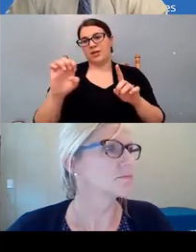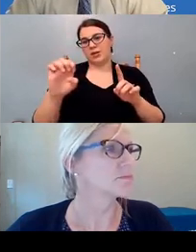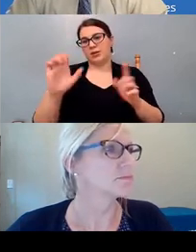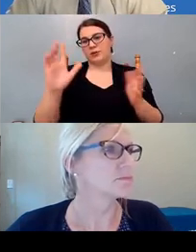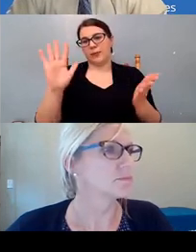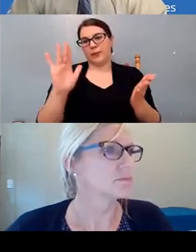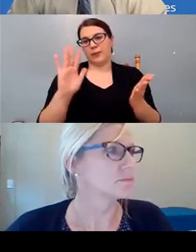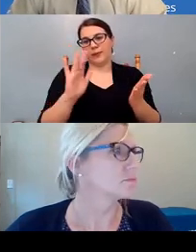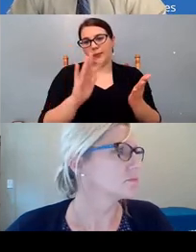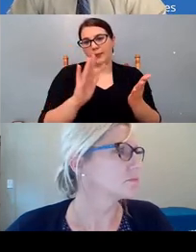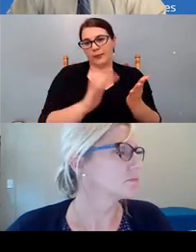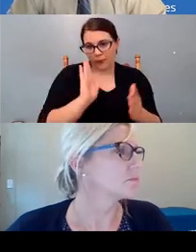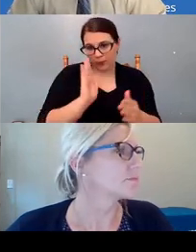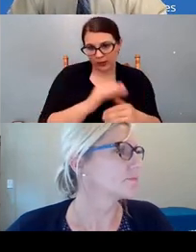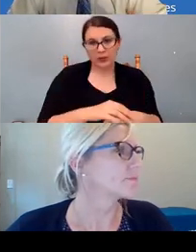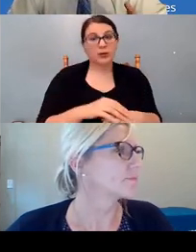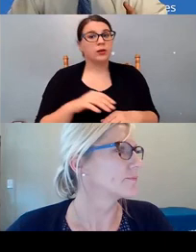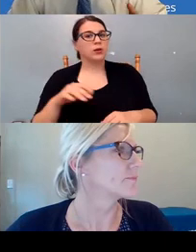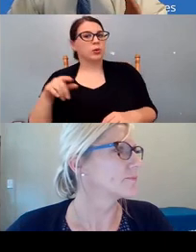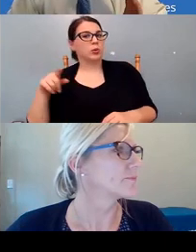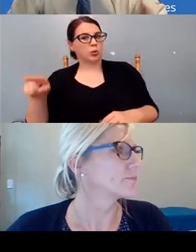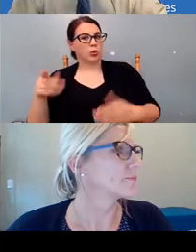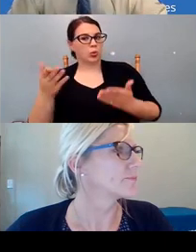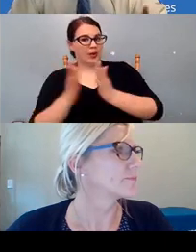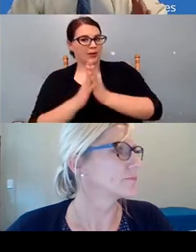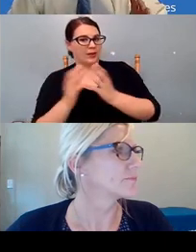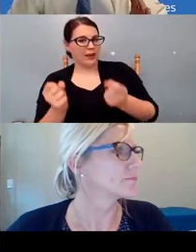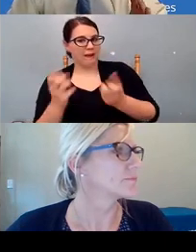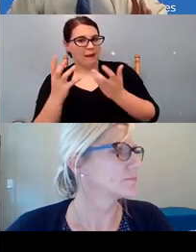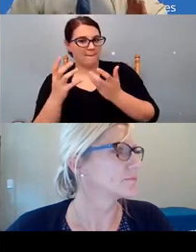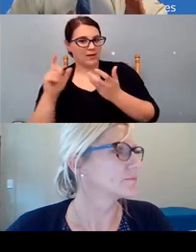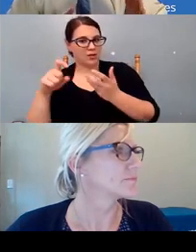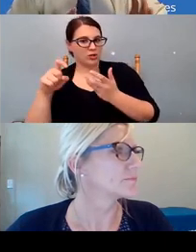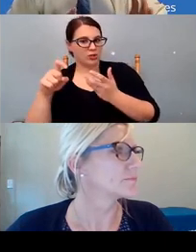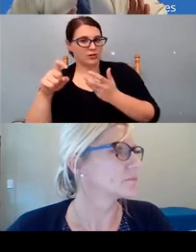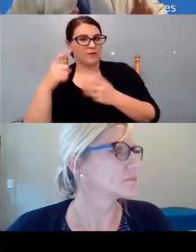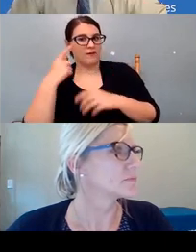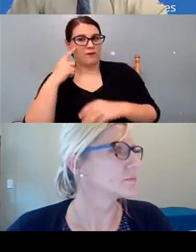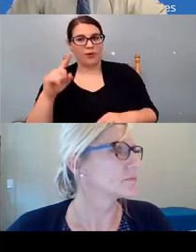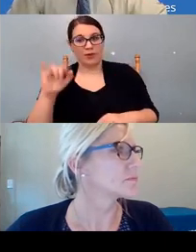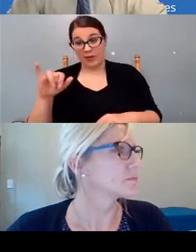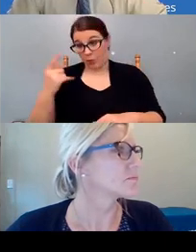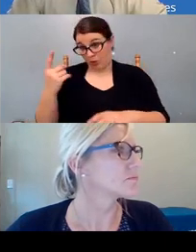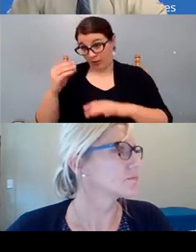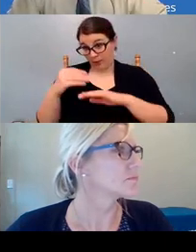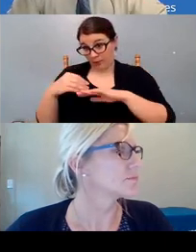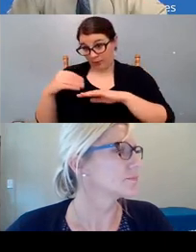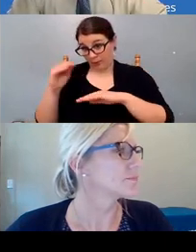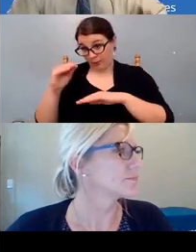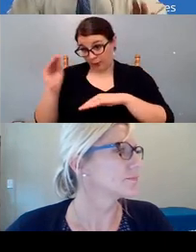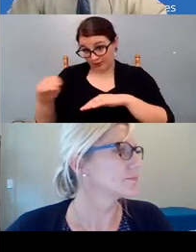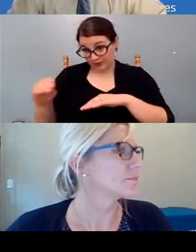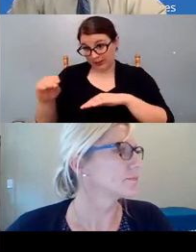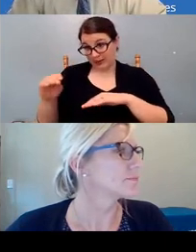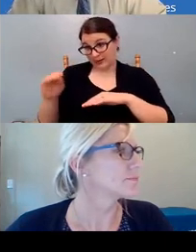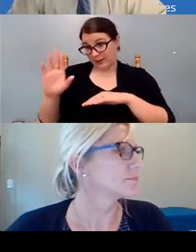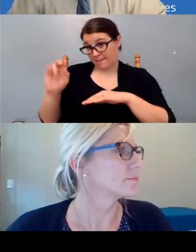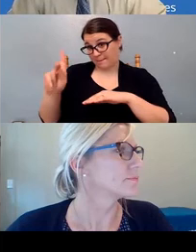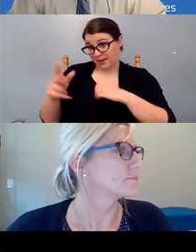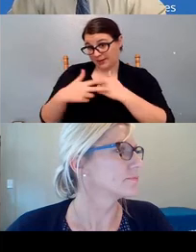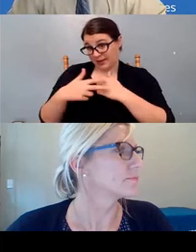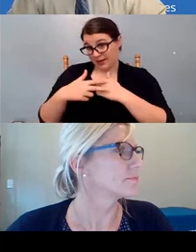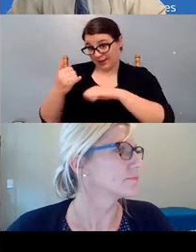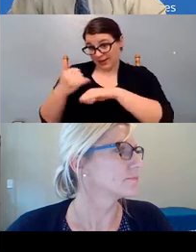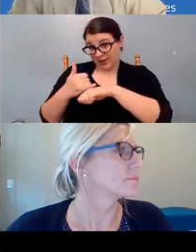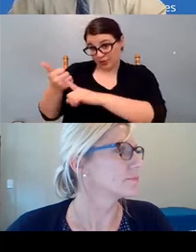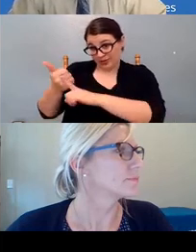of course, the question is, I think what you're alluding to is how much would you have so that if you're getting the 1% on a BankSafe, that just the interest off the